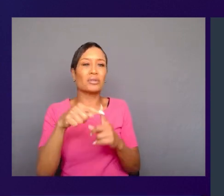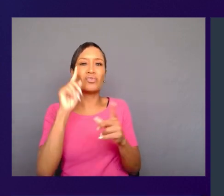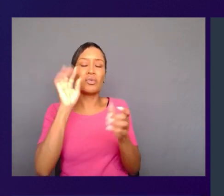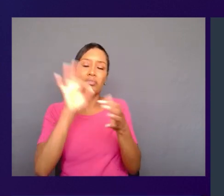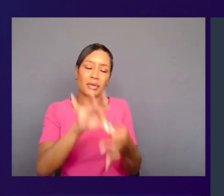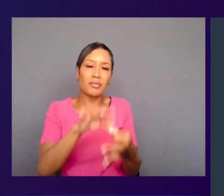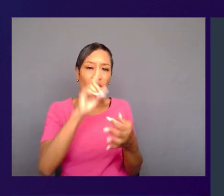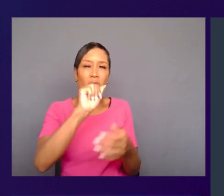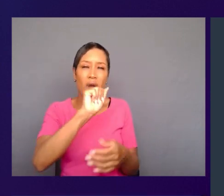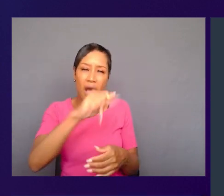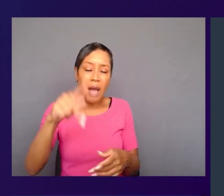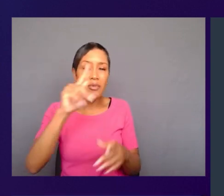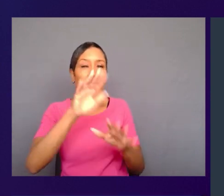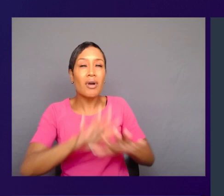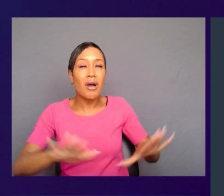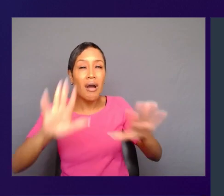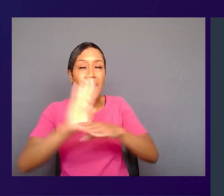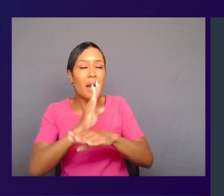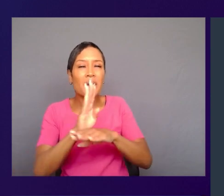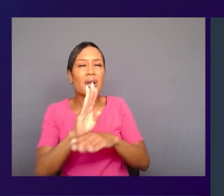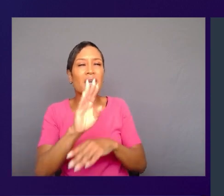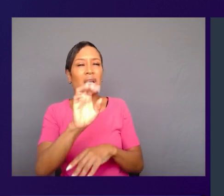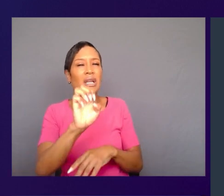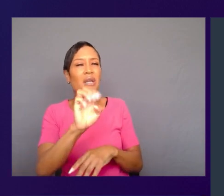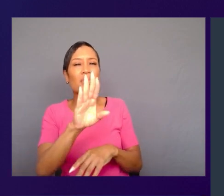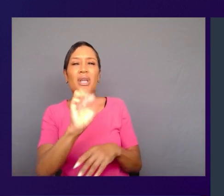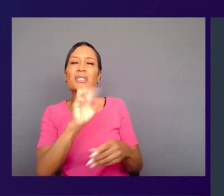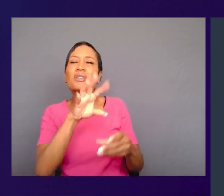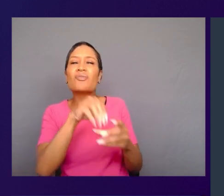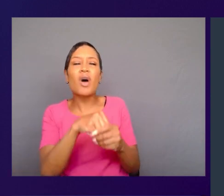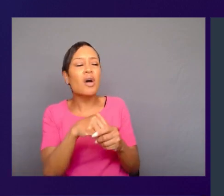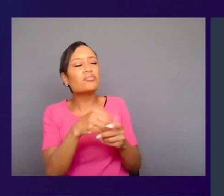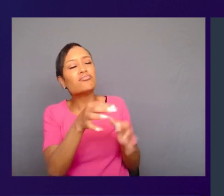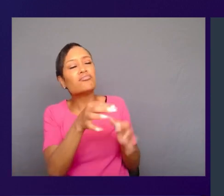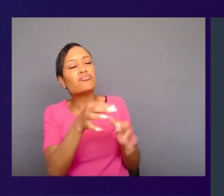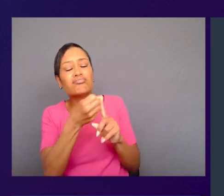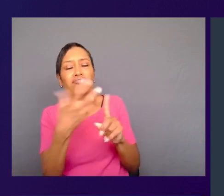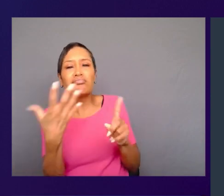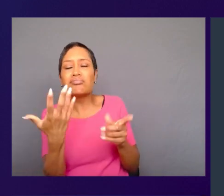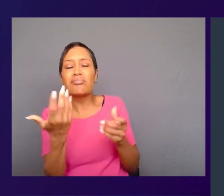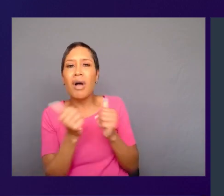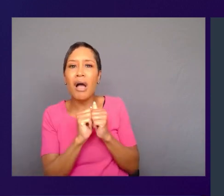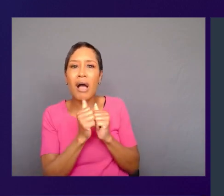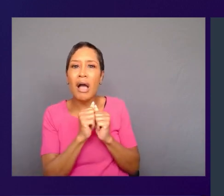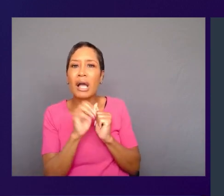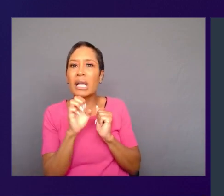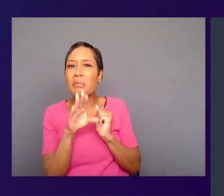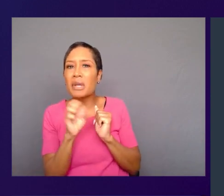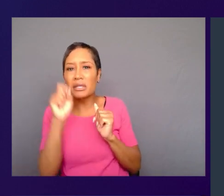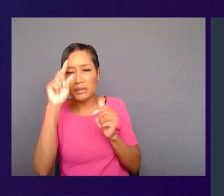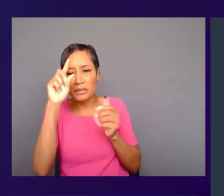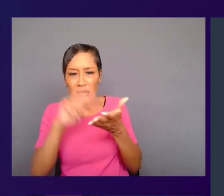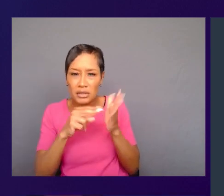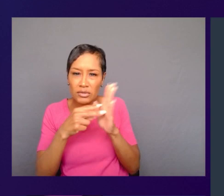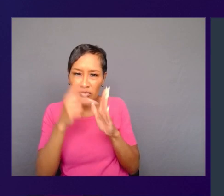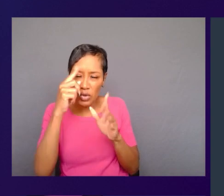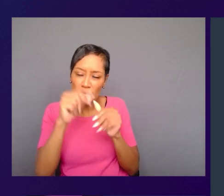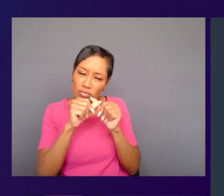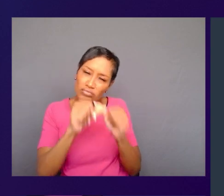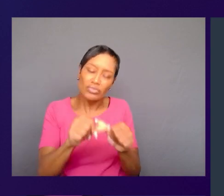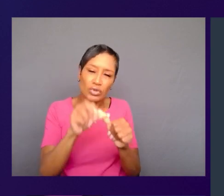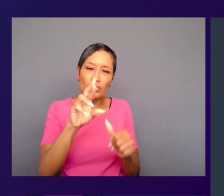enterprises. Where does EBS fit into this? And can you explain to us a little bit more how EBS is designed for resiliency?